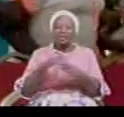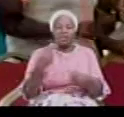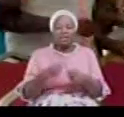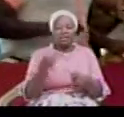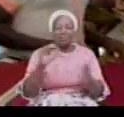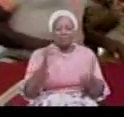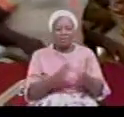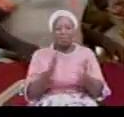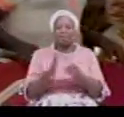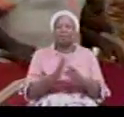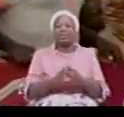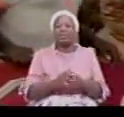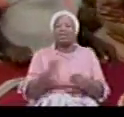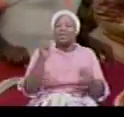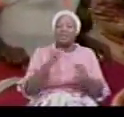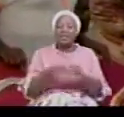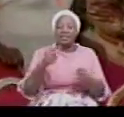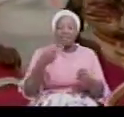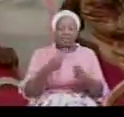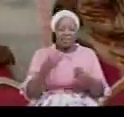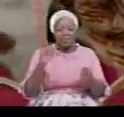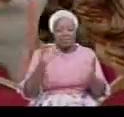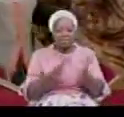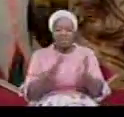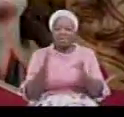Jesus. In the name of Jesus.